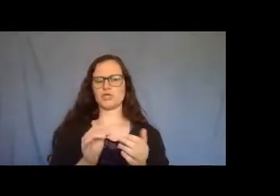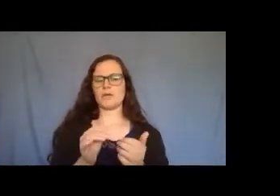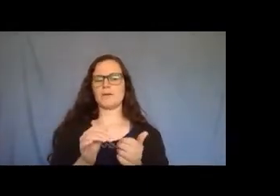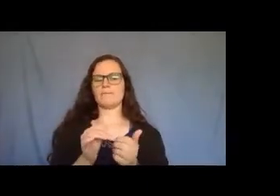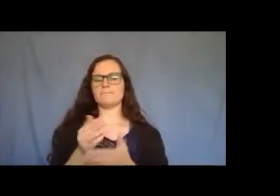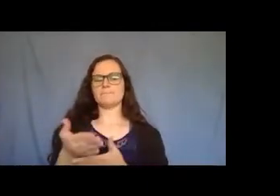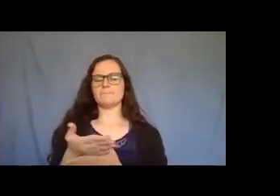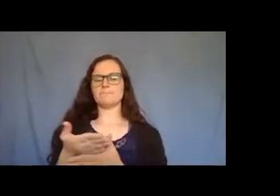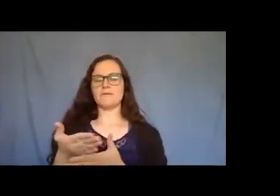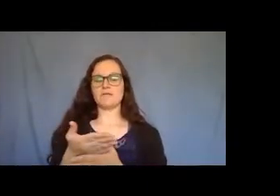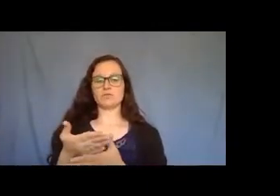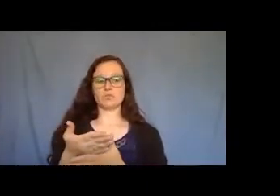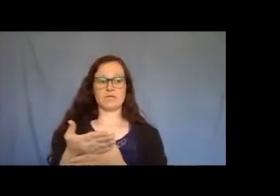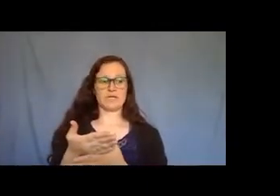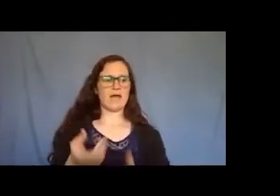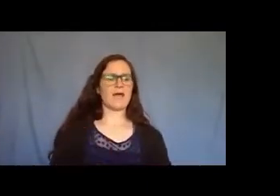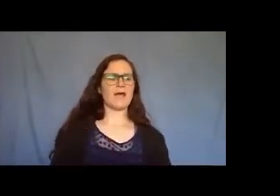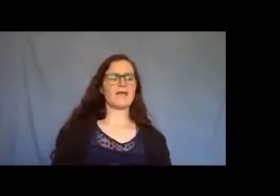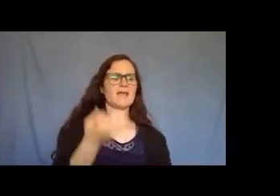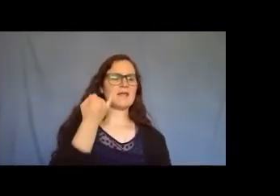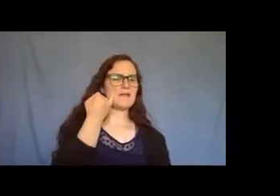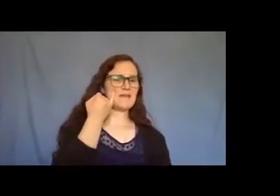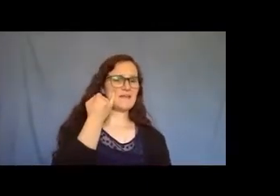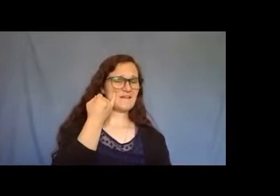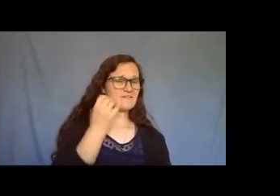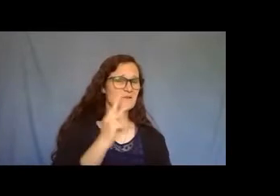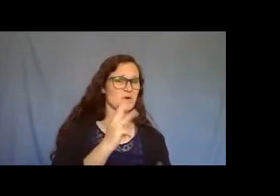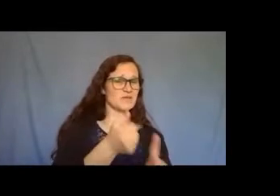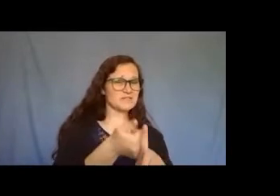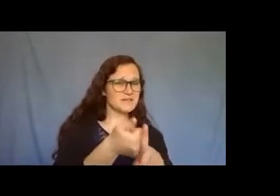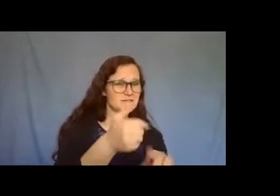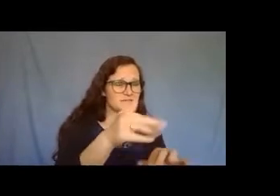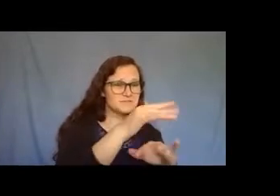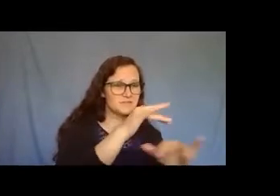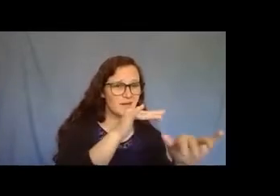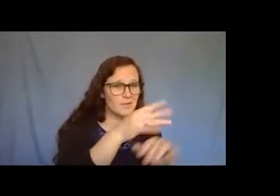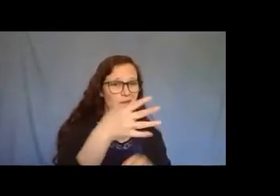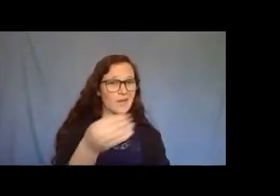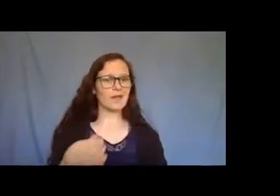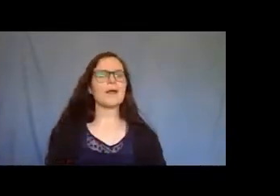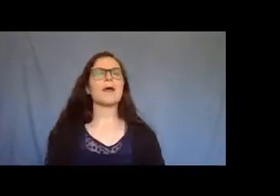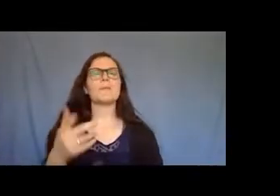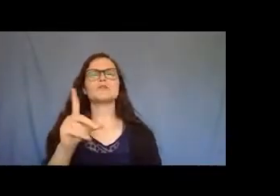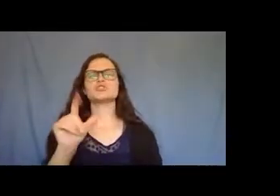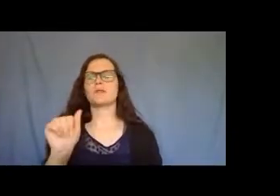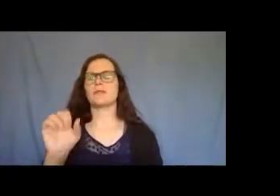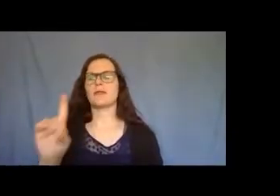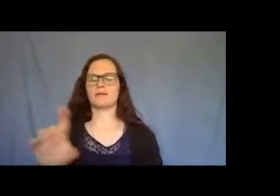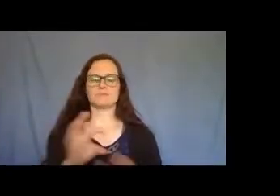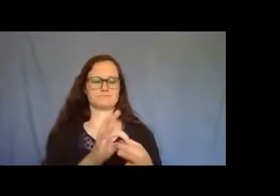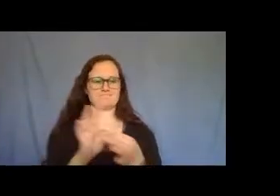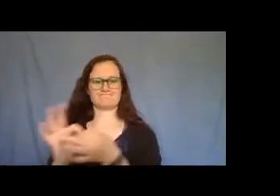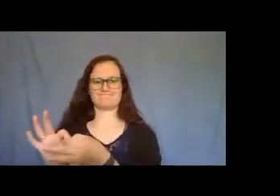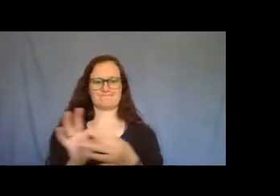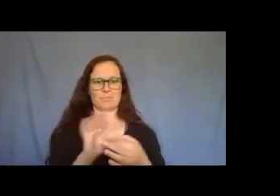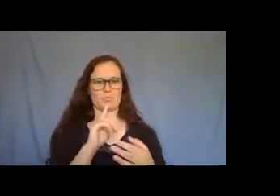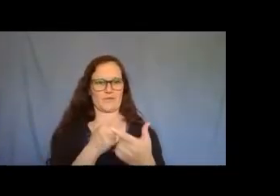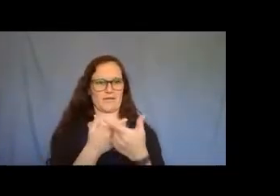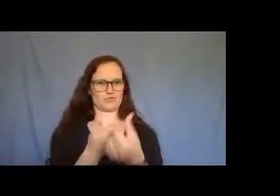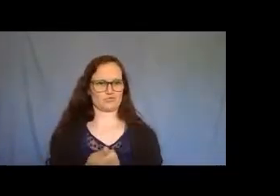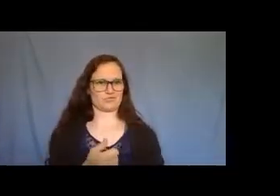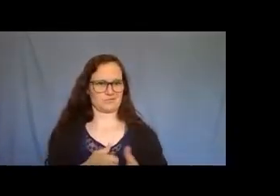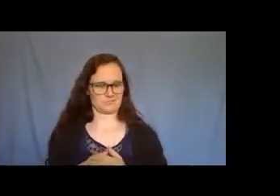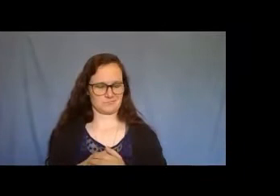total lead is shown on the left. And like dissolved lead, total lead also does